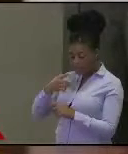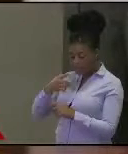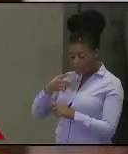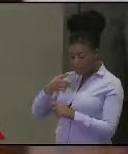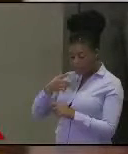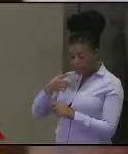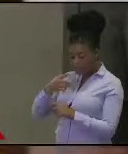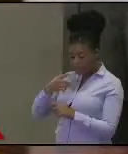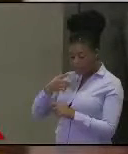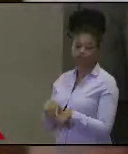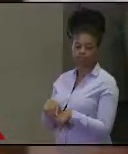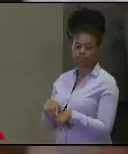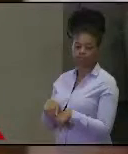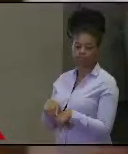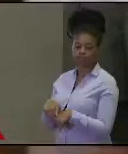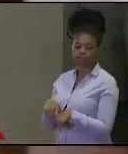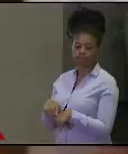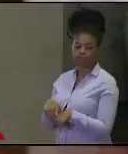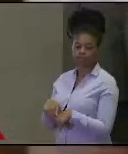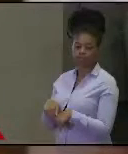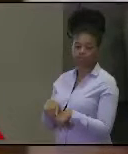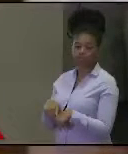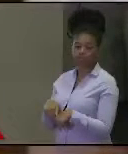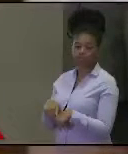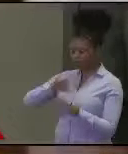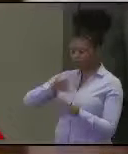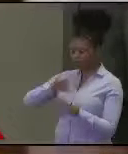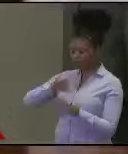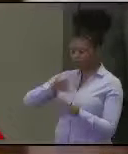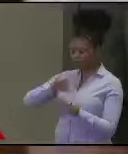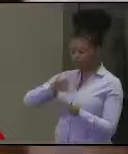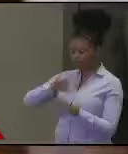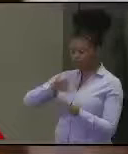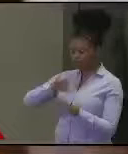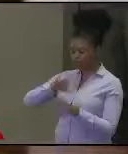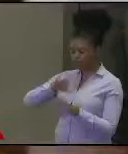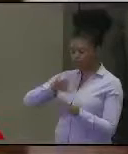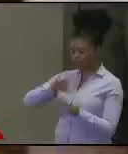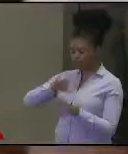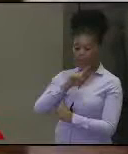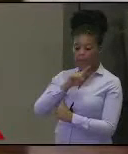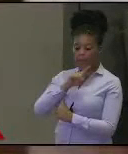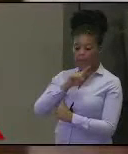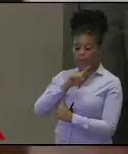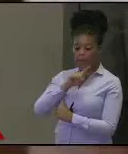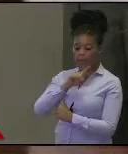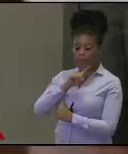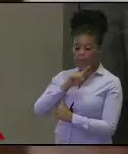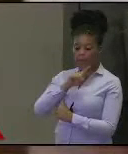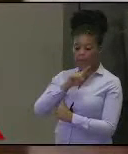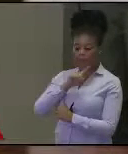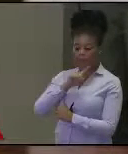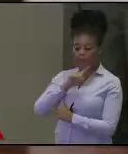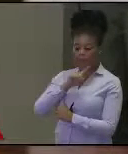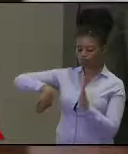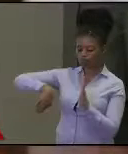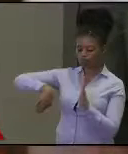Yabona i-theme yethu ithini ithi asishiye namnye ngasemva but xa sinendlu esingayakhanga